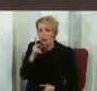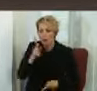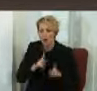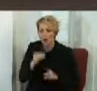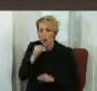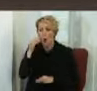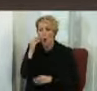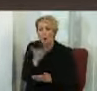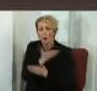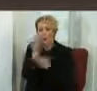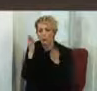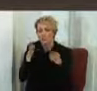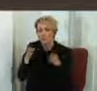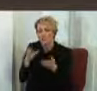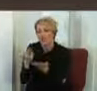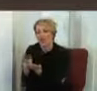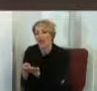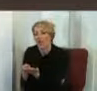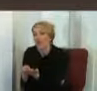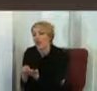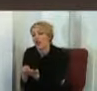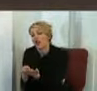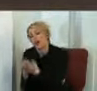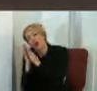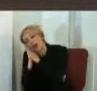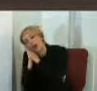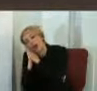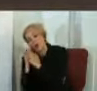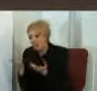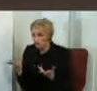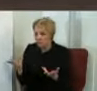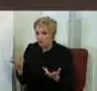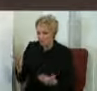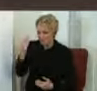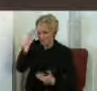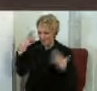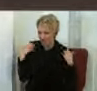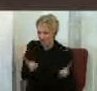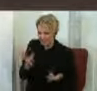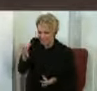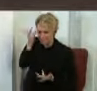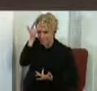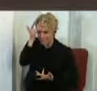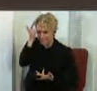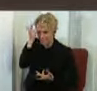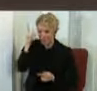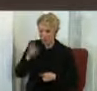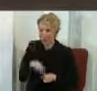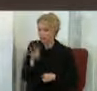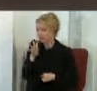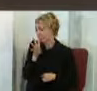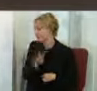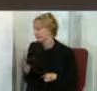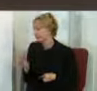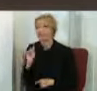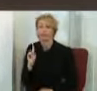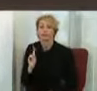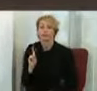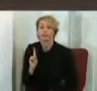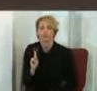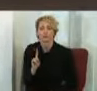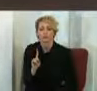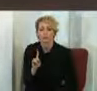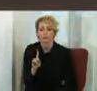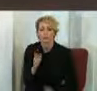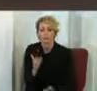on our streets, night after night, with mental health issues and mental illness, we can't just walk by without calling ourselves into